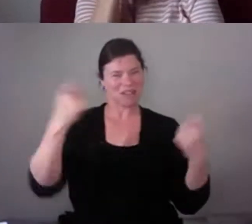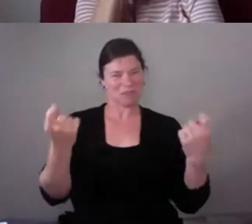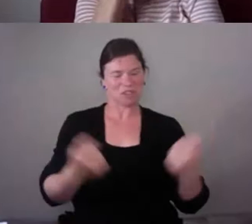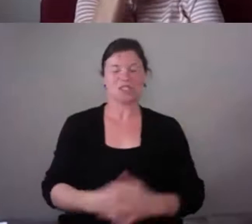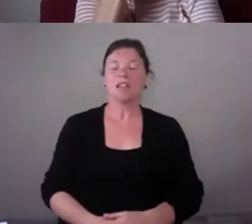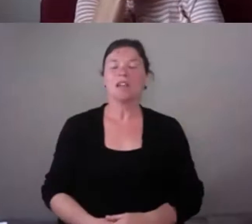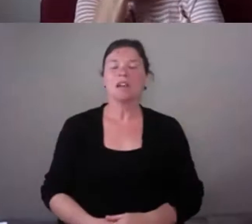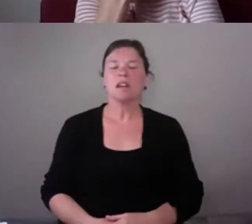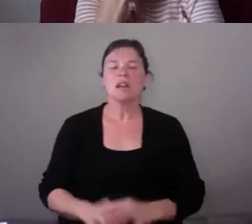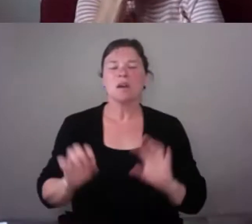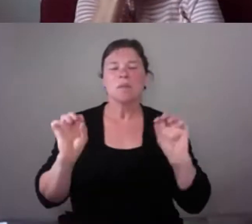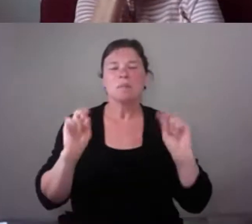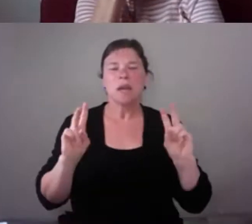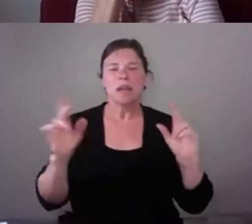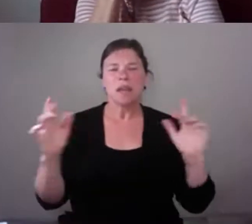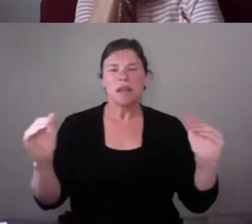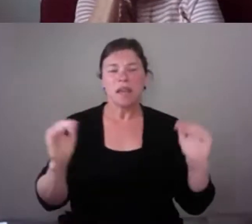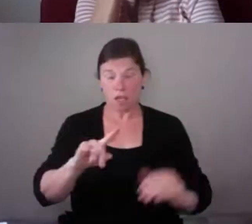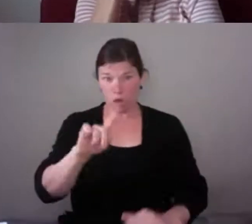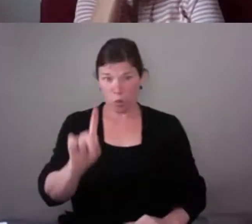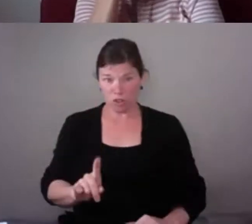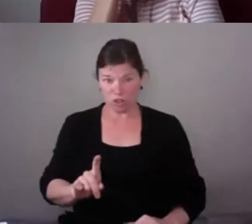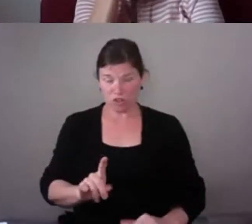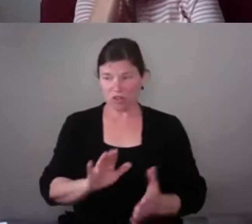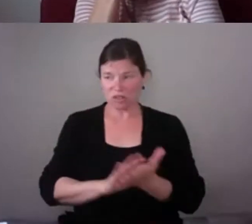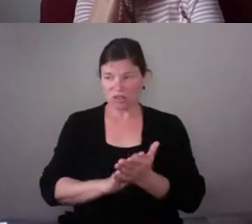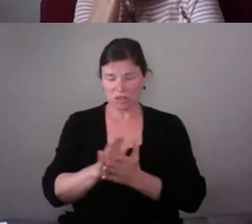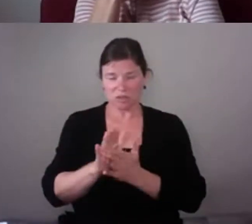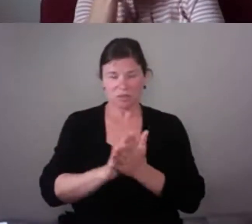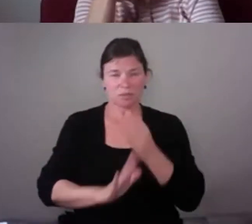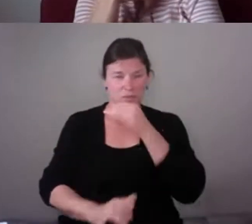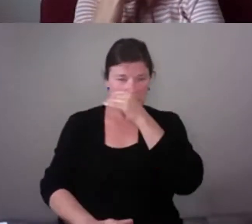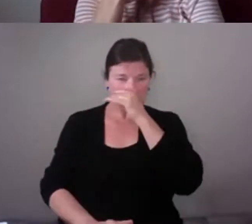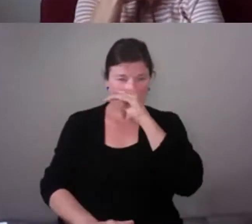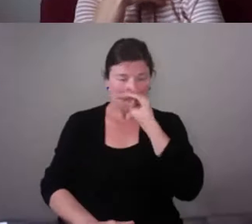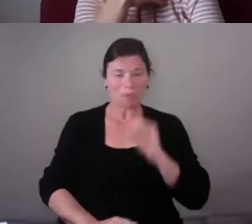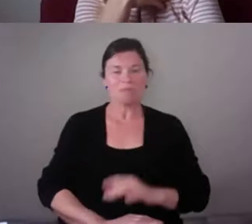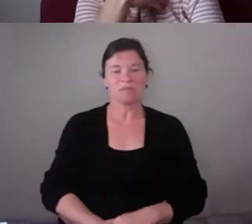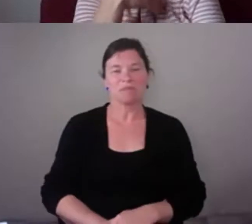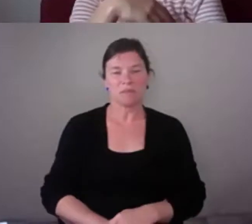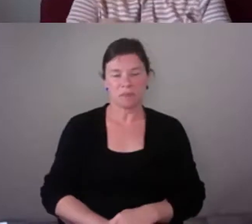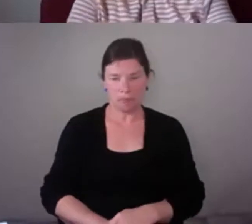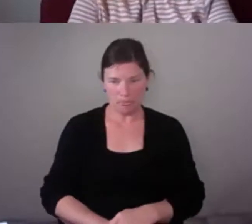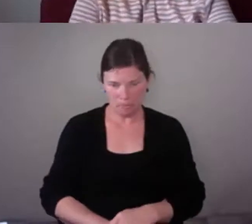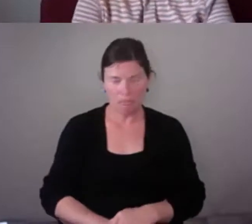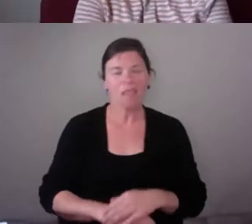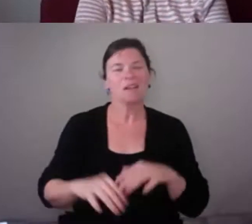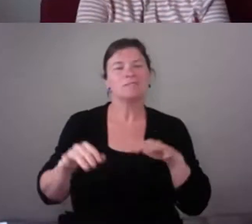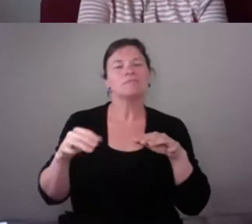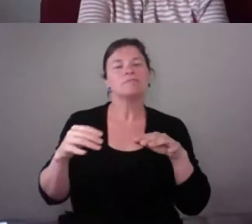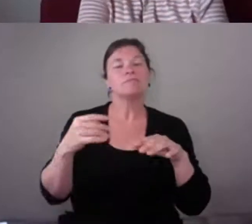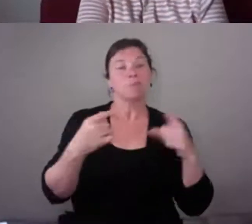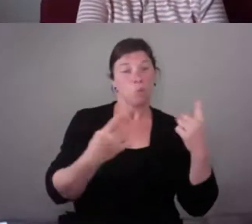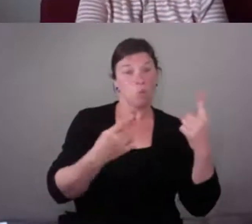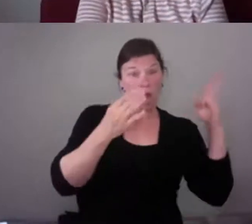to the questions. So here is a question from an audience member who is watching